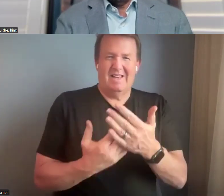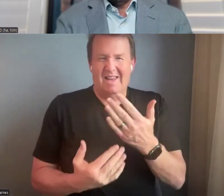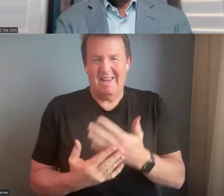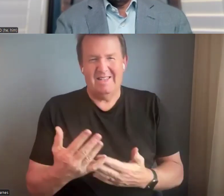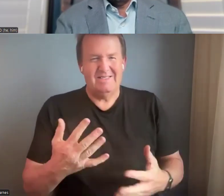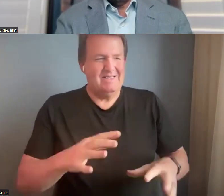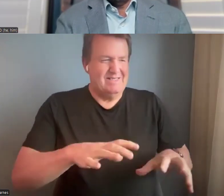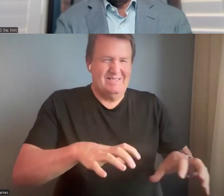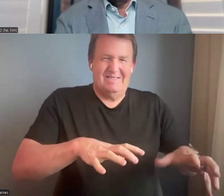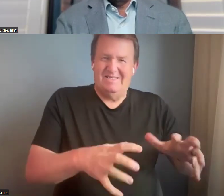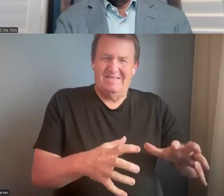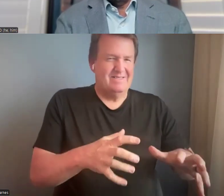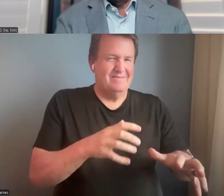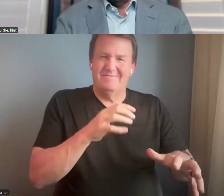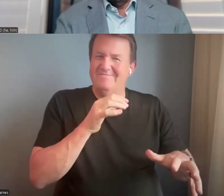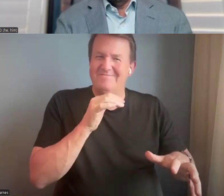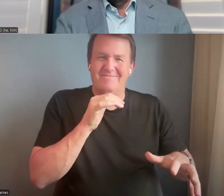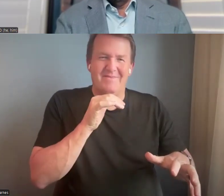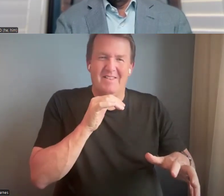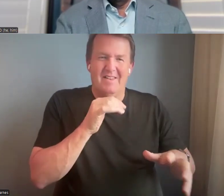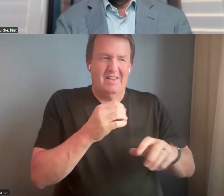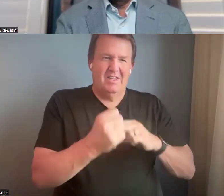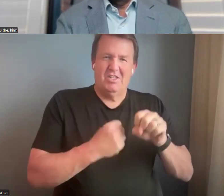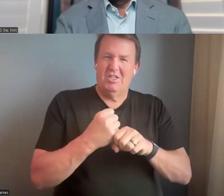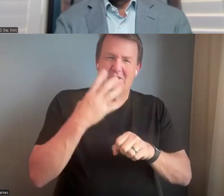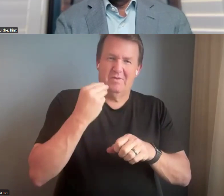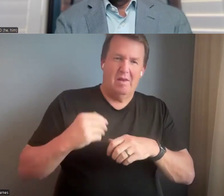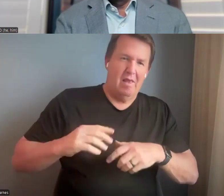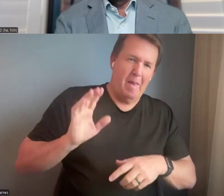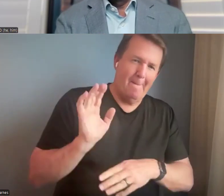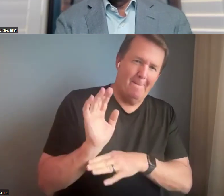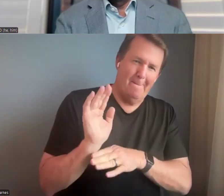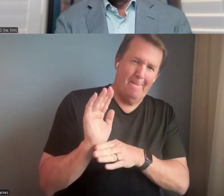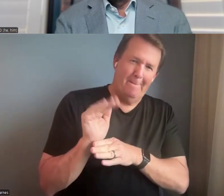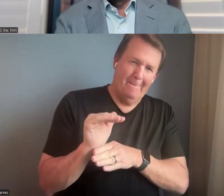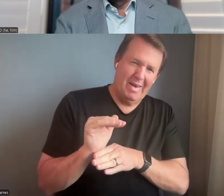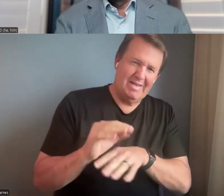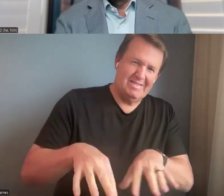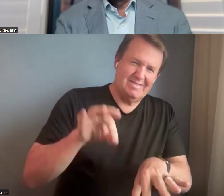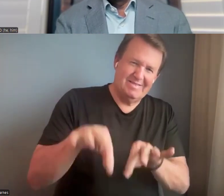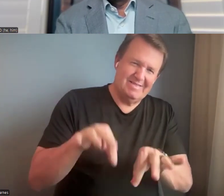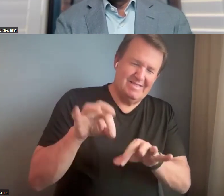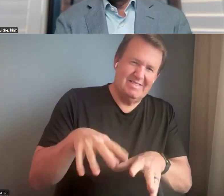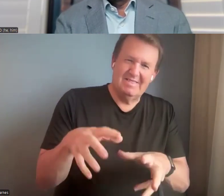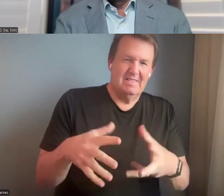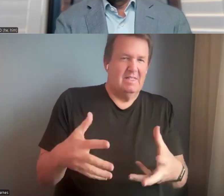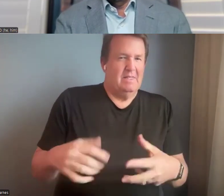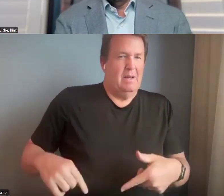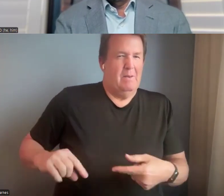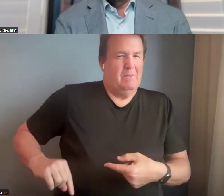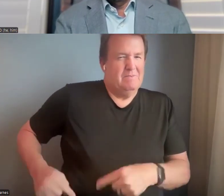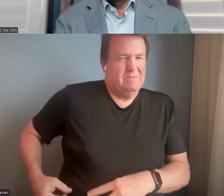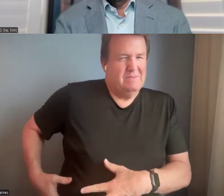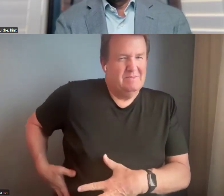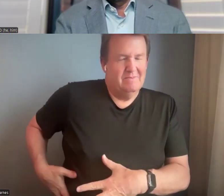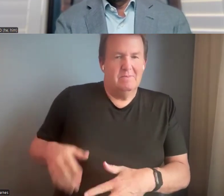work for them the way they should because of the years bending down, picking strawberries, lettuce, and all those kinds of crops. So that's another perspective